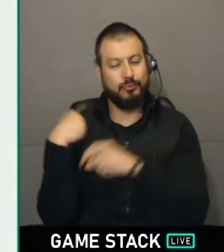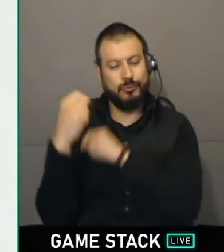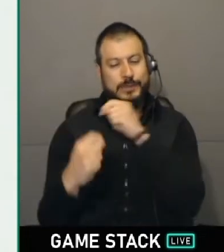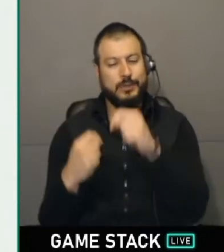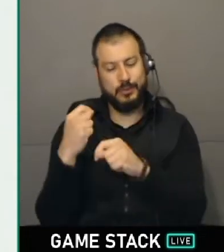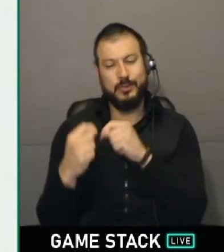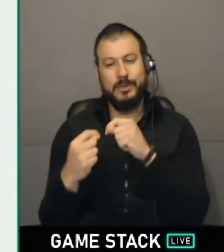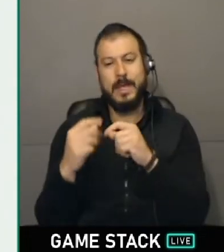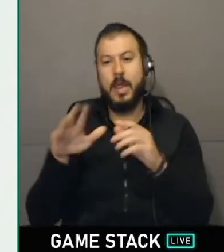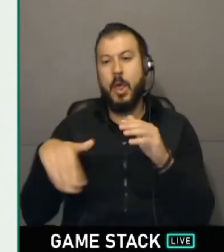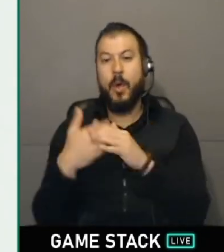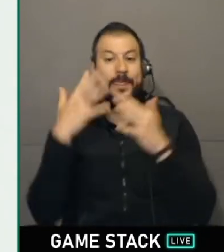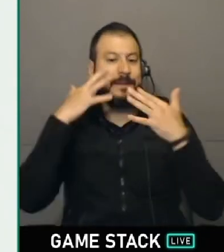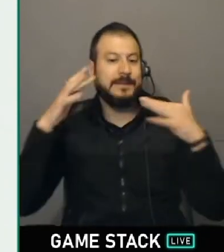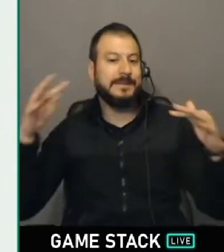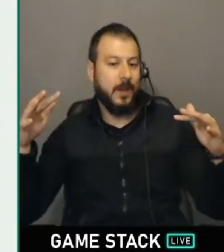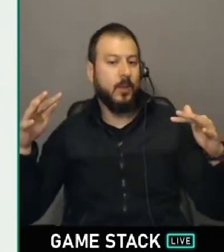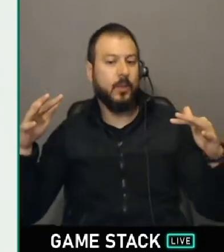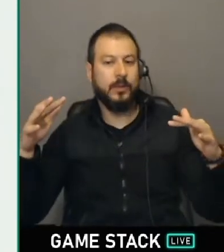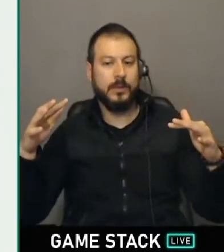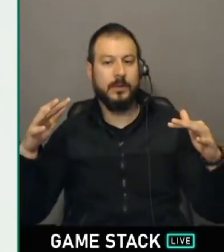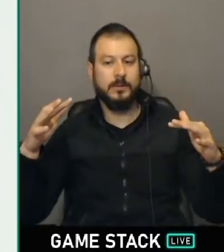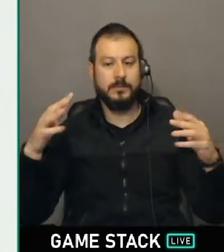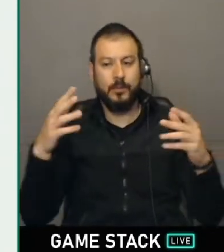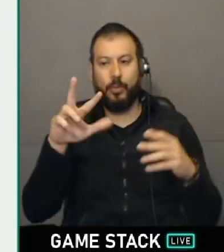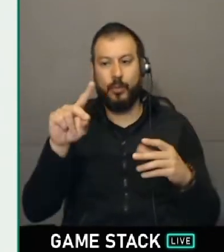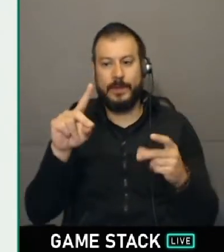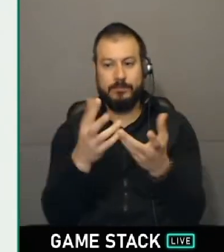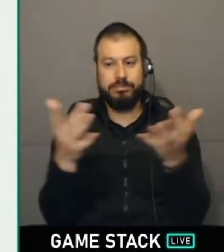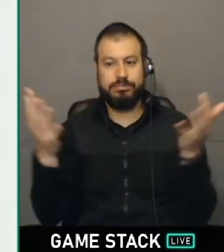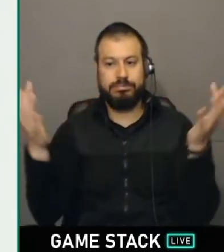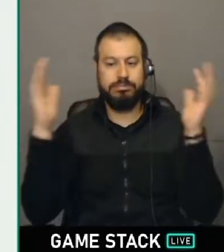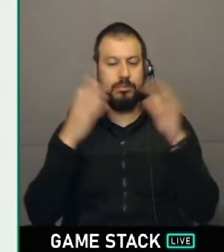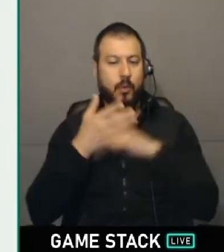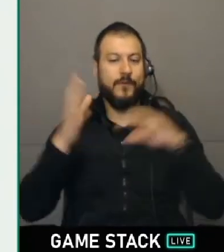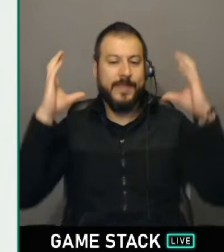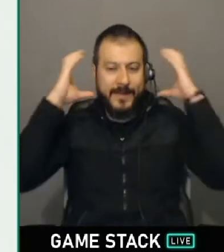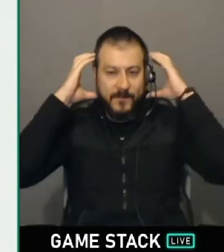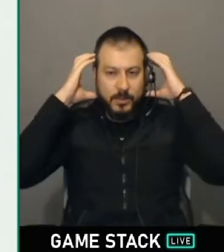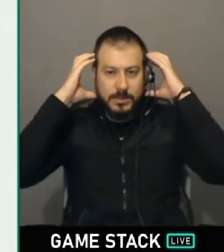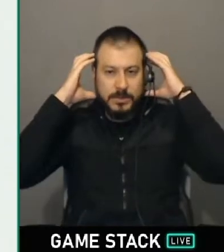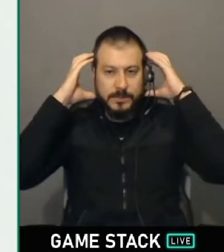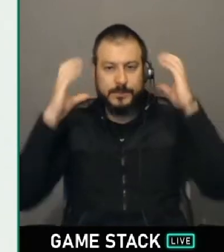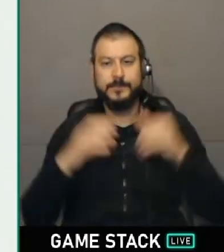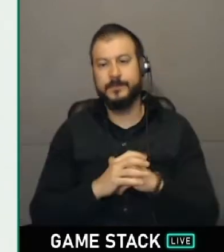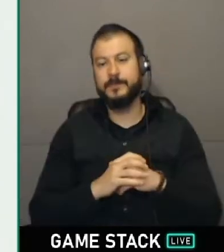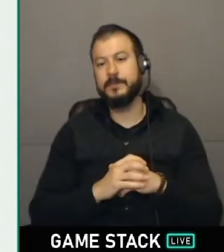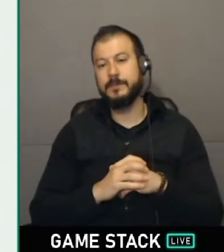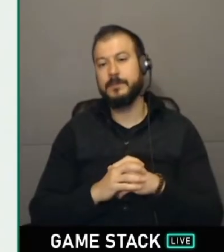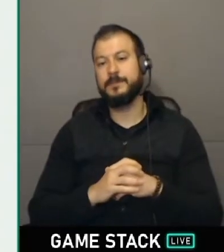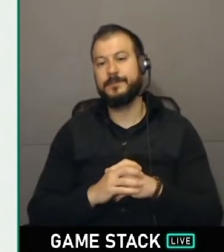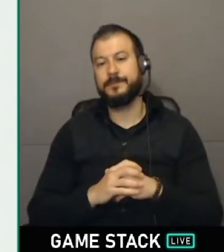your sound effects virtualized over headphones. So we'll talk about that as well.